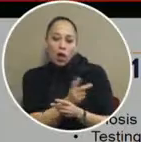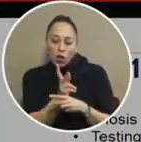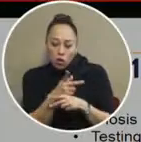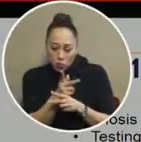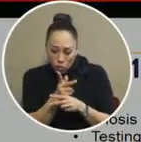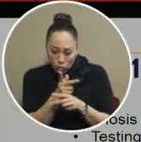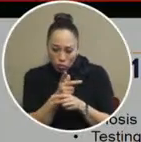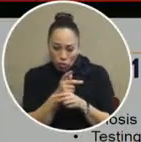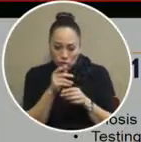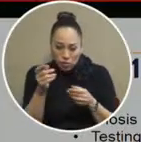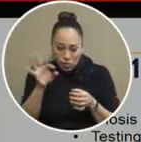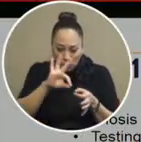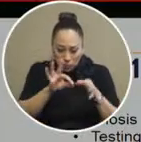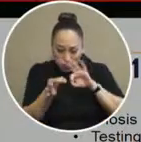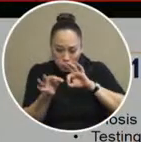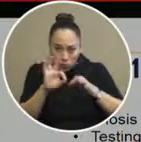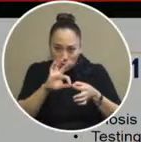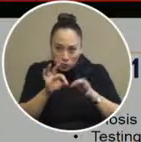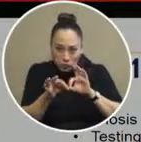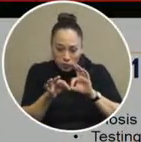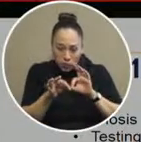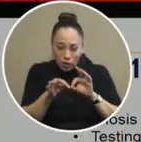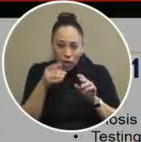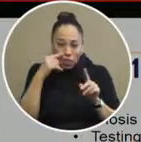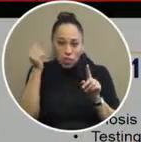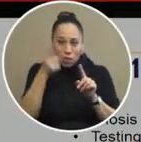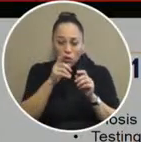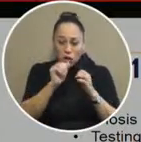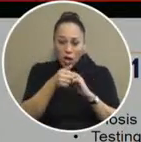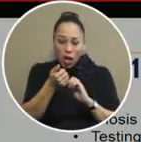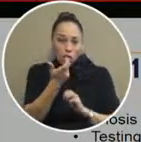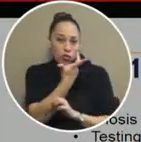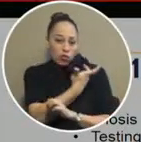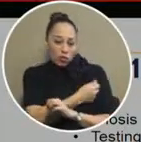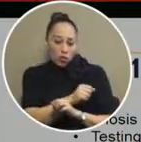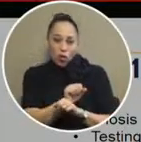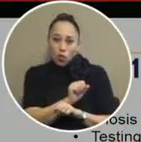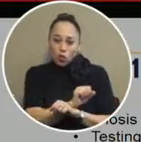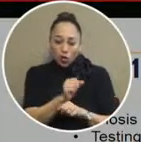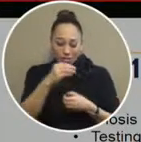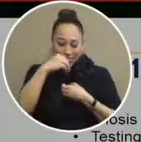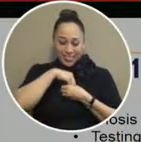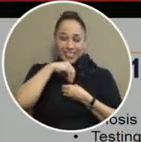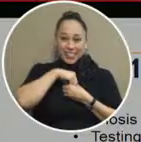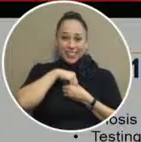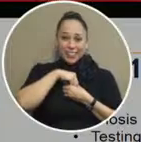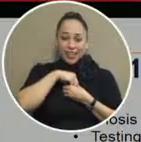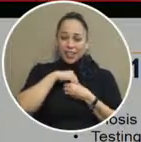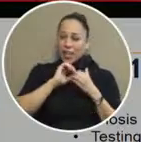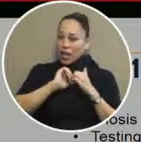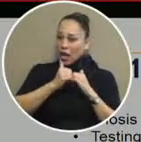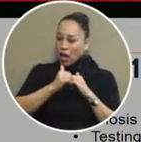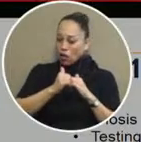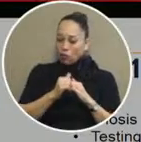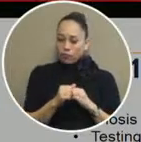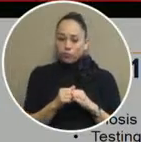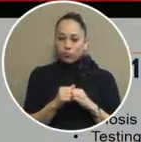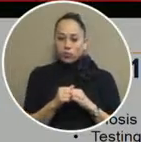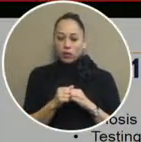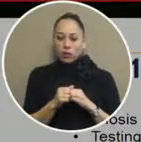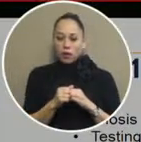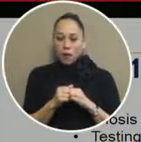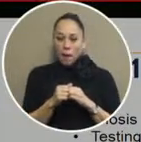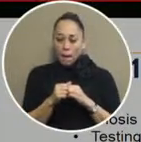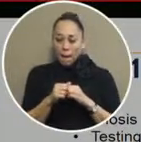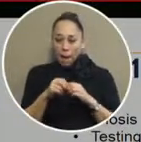produced and created, and mainly the way the vaccine works in the system is by having pieces